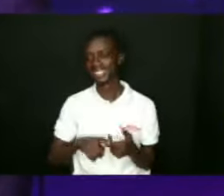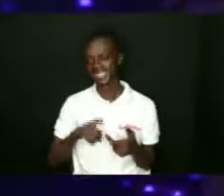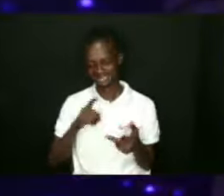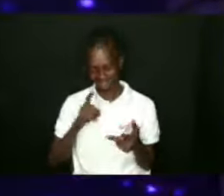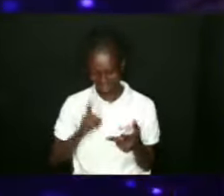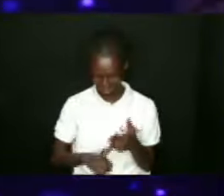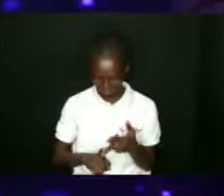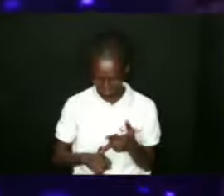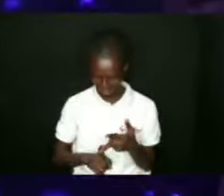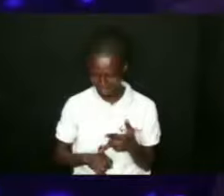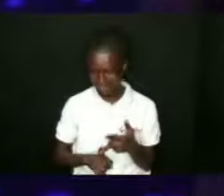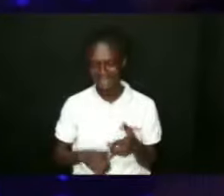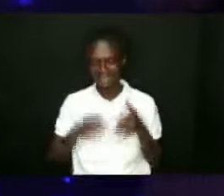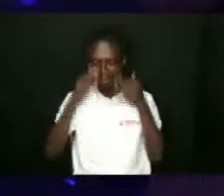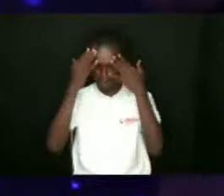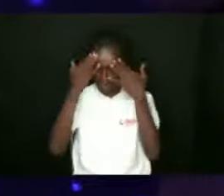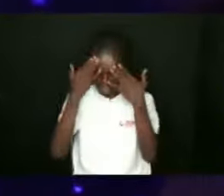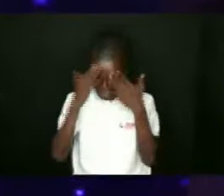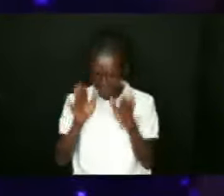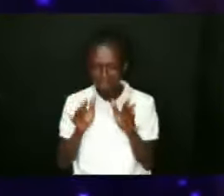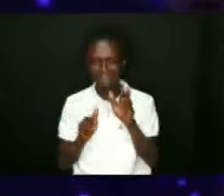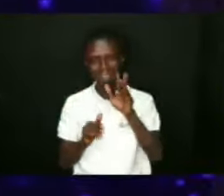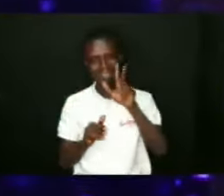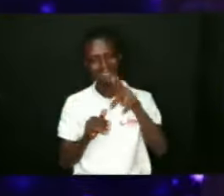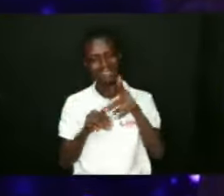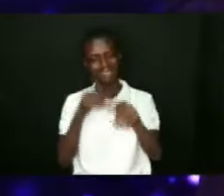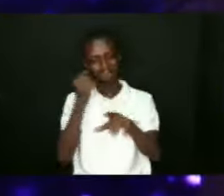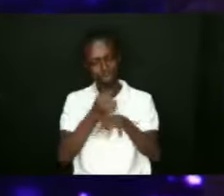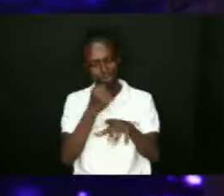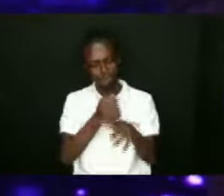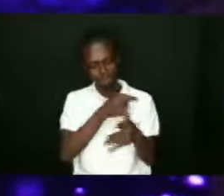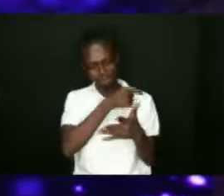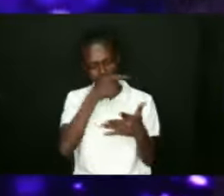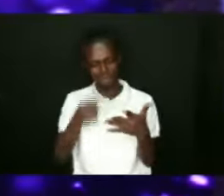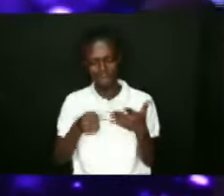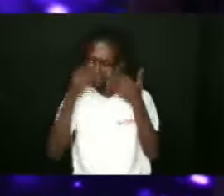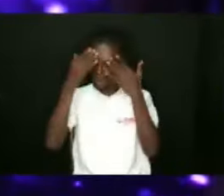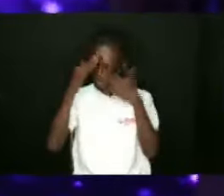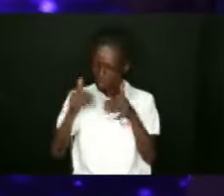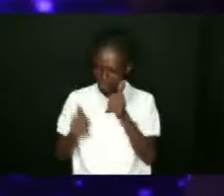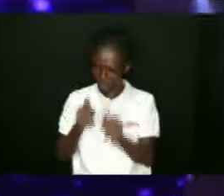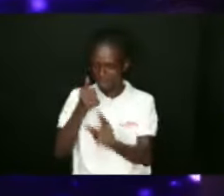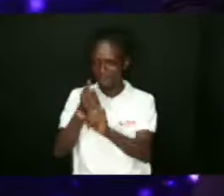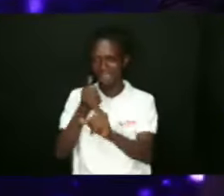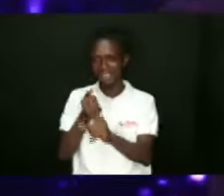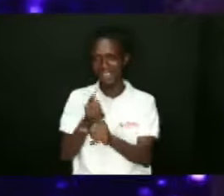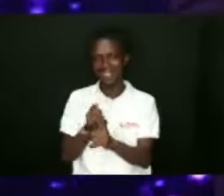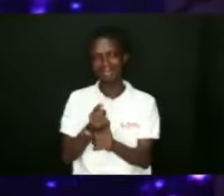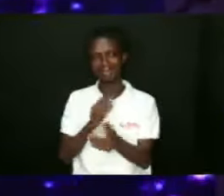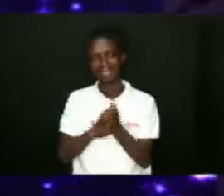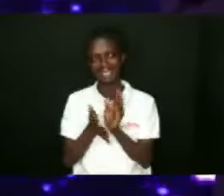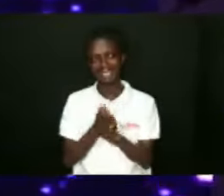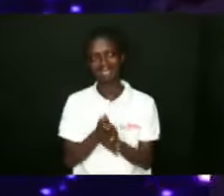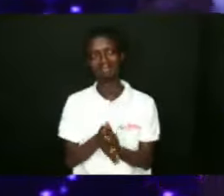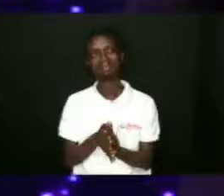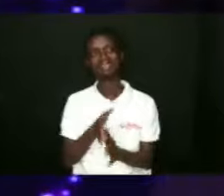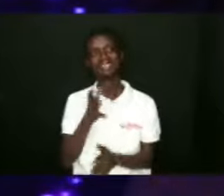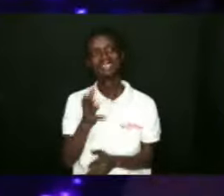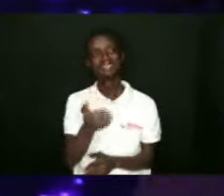And I don't know who you are. But I want us to pray tonight. Pick one